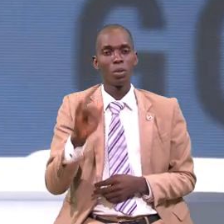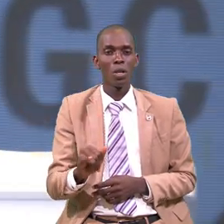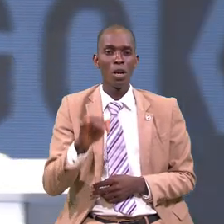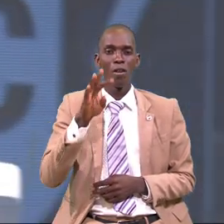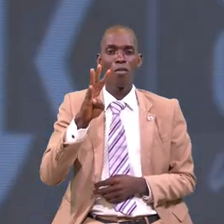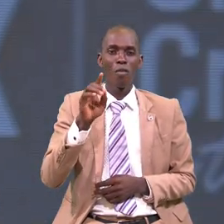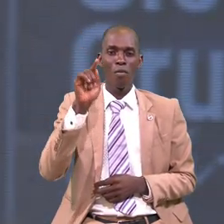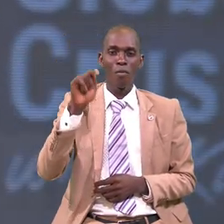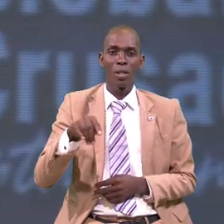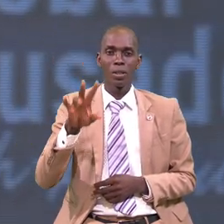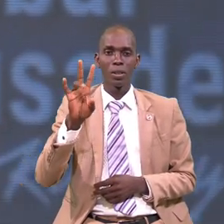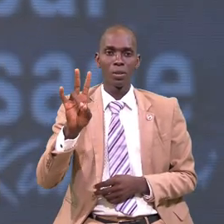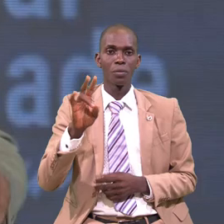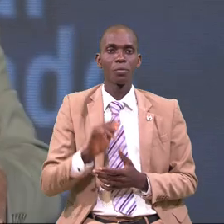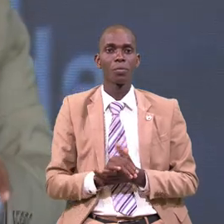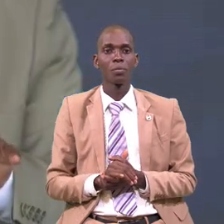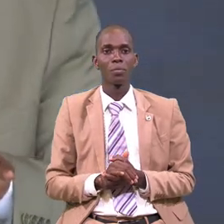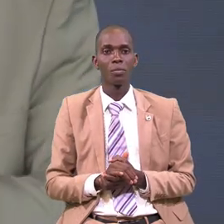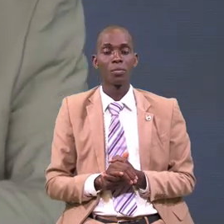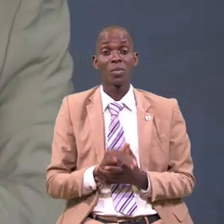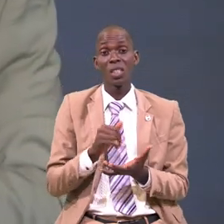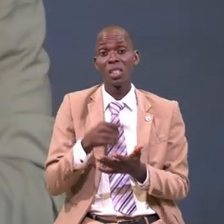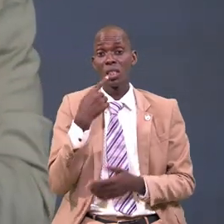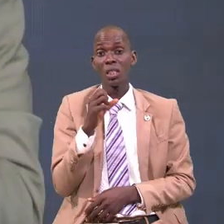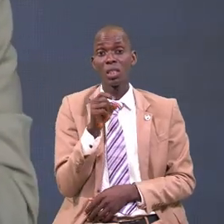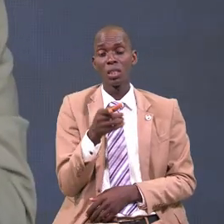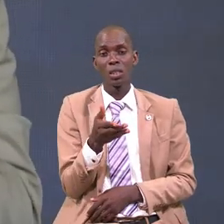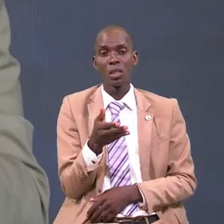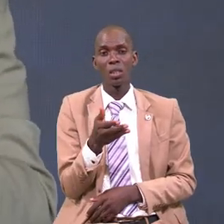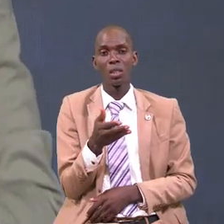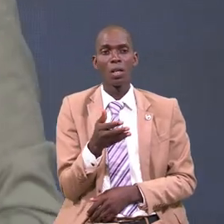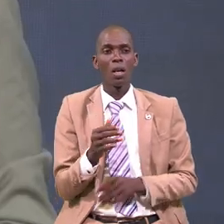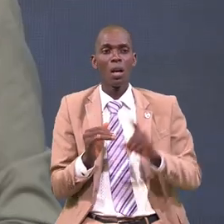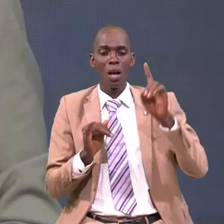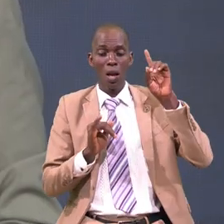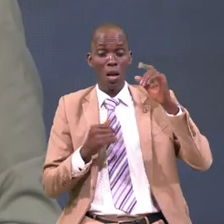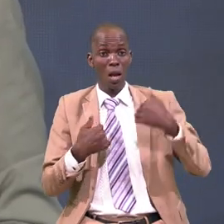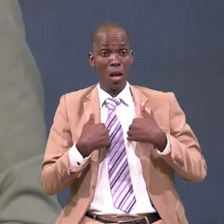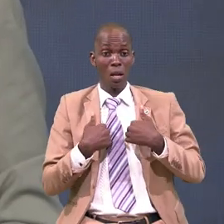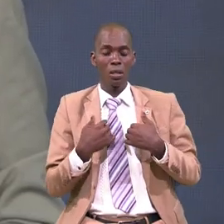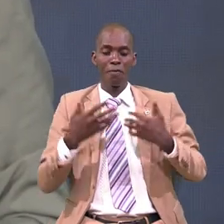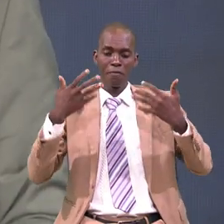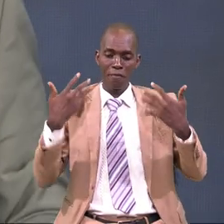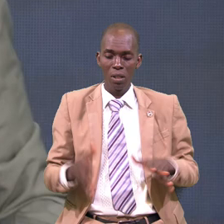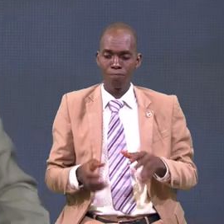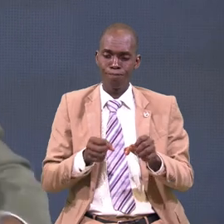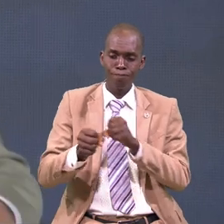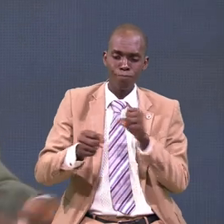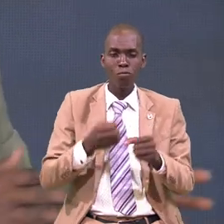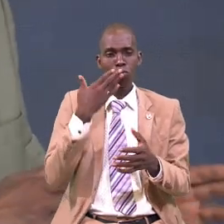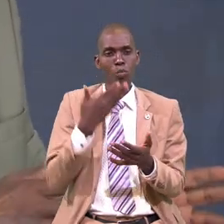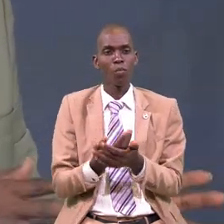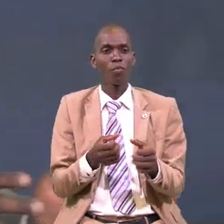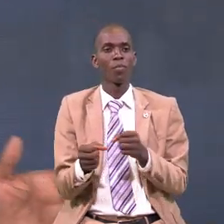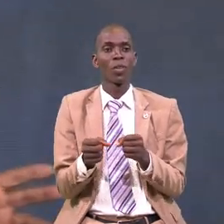verse 7. It says, I have fought a good fight. That man